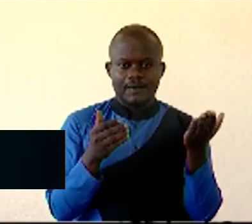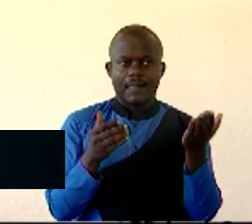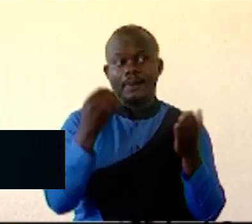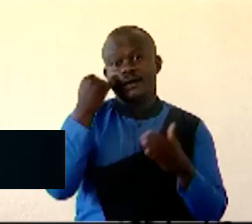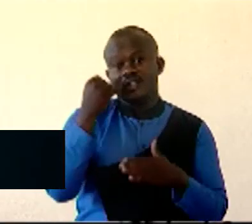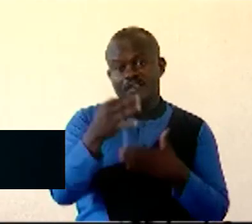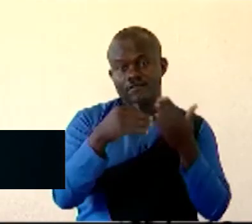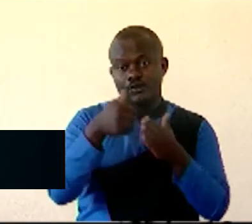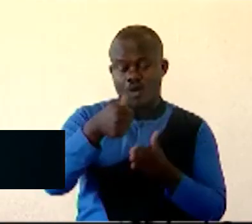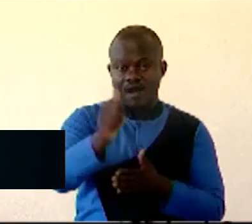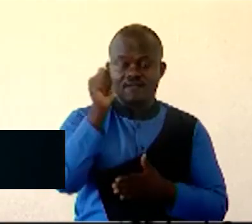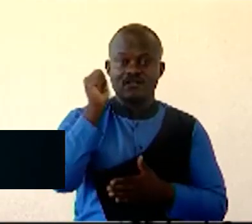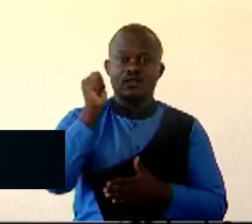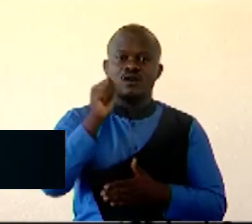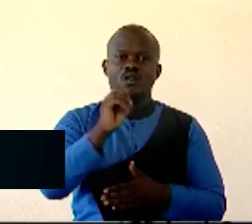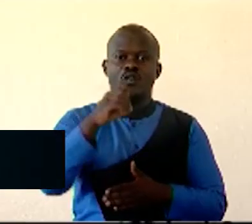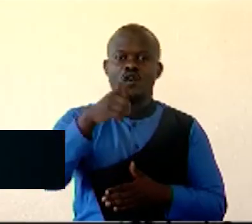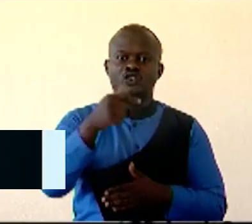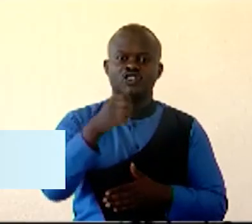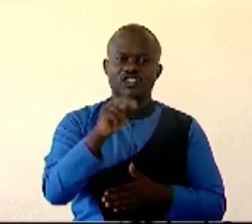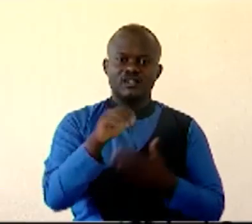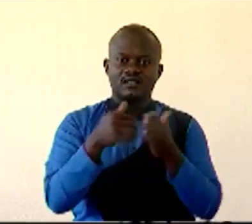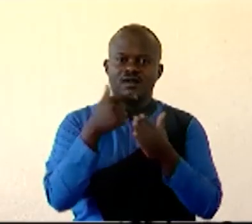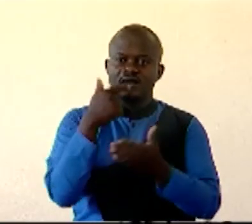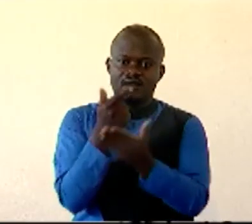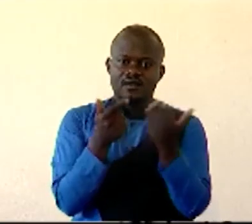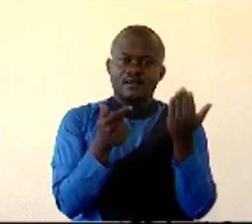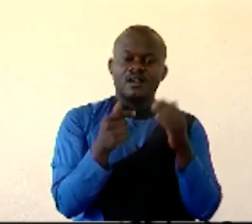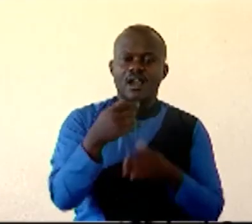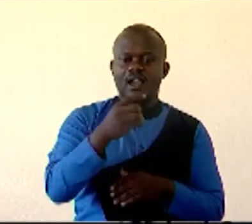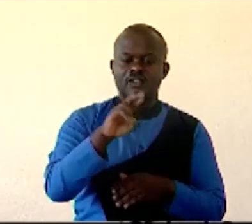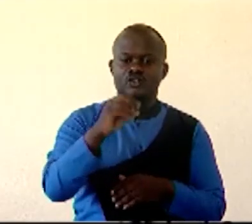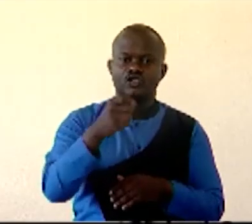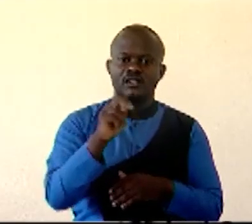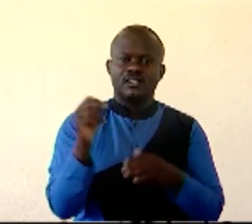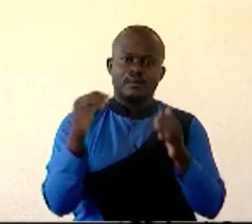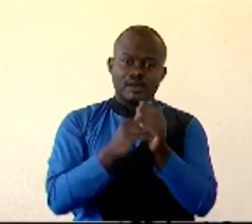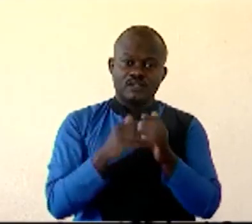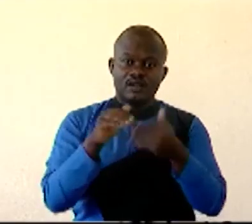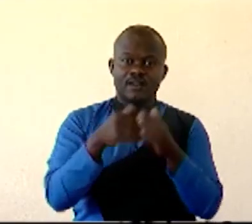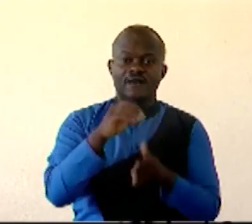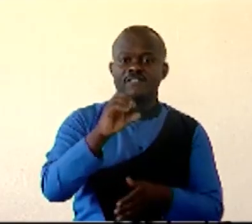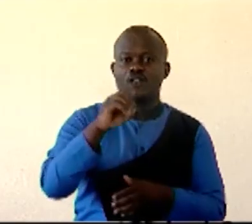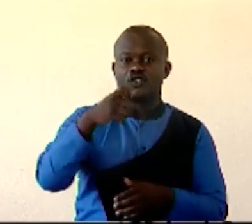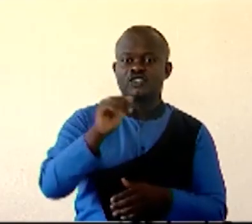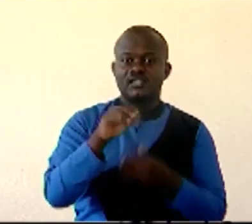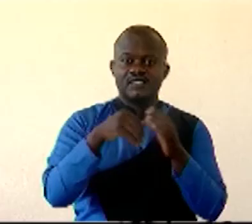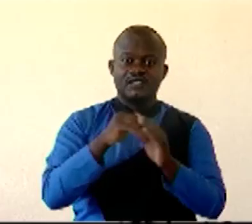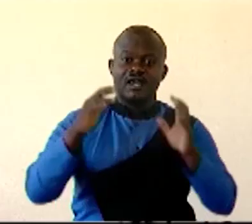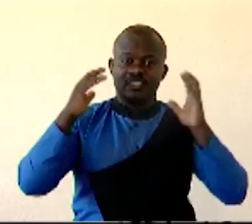If you have oxygen that is to react with hydrogen, but you have oxygen in excess